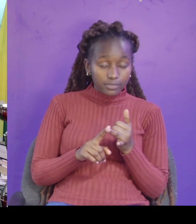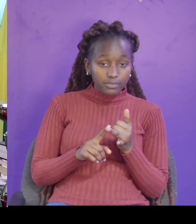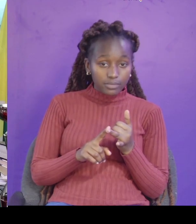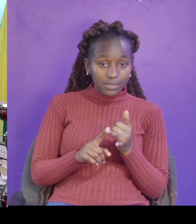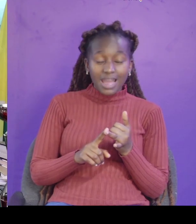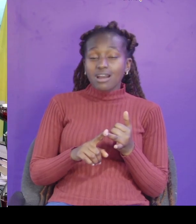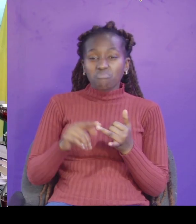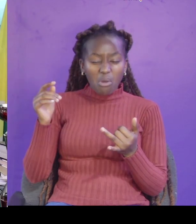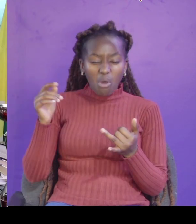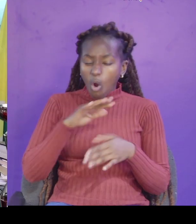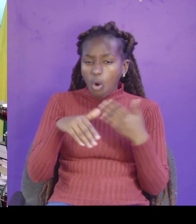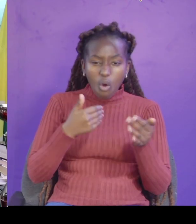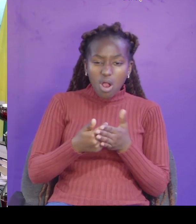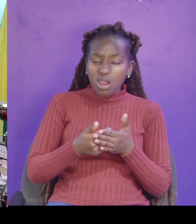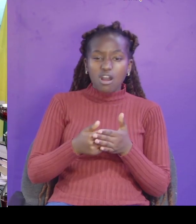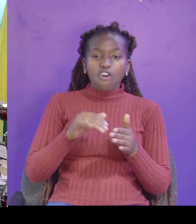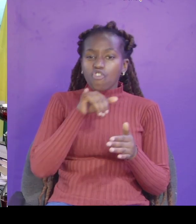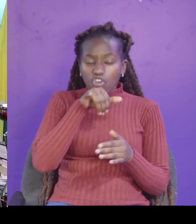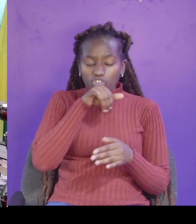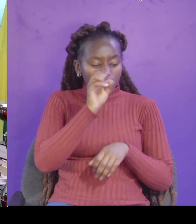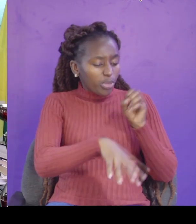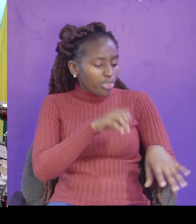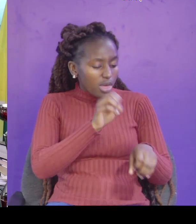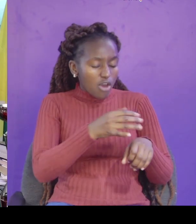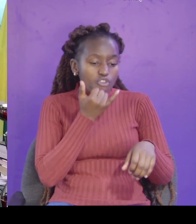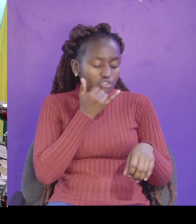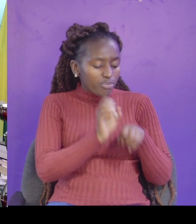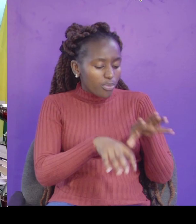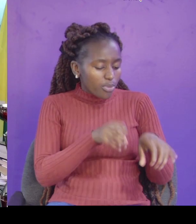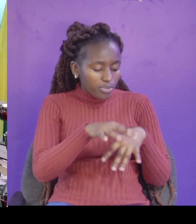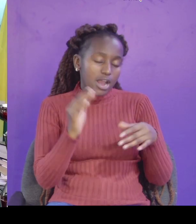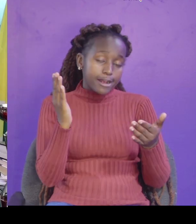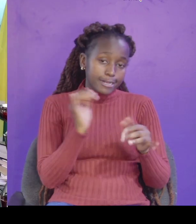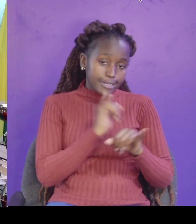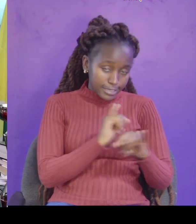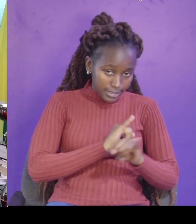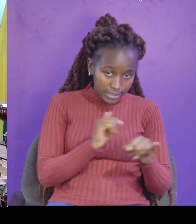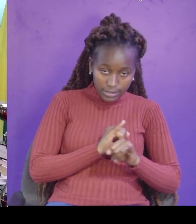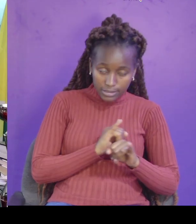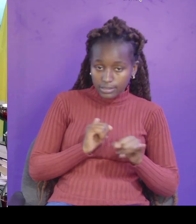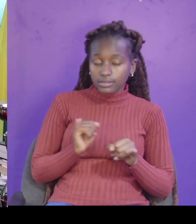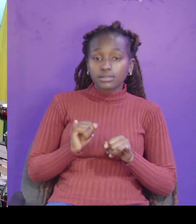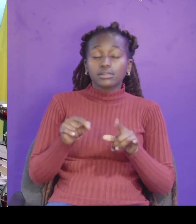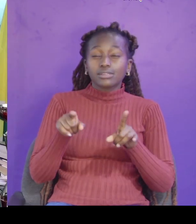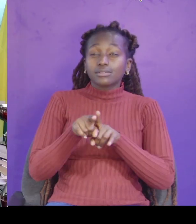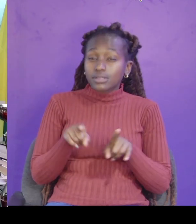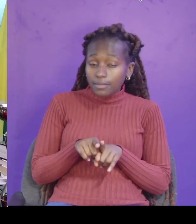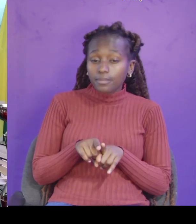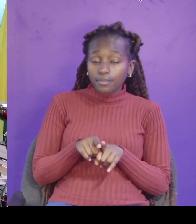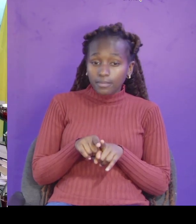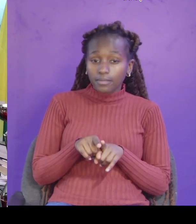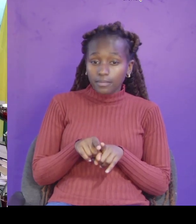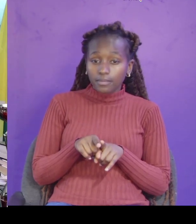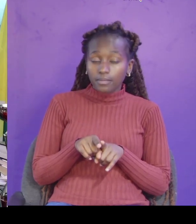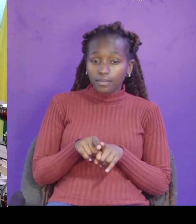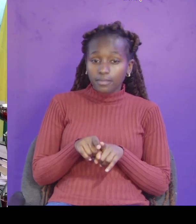dumping within our city. We have over 4,000 Green Army and a workforce